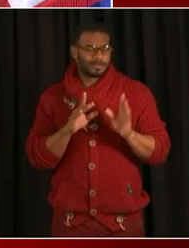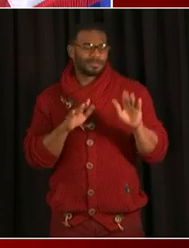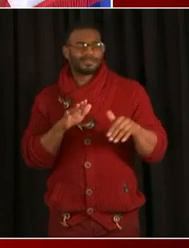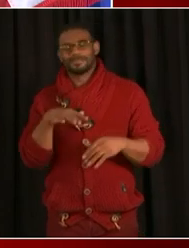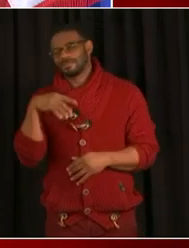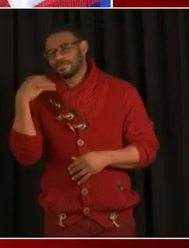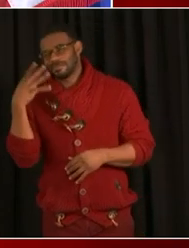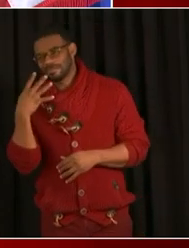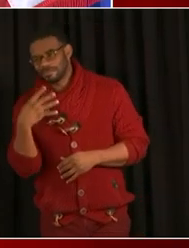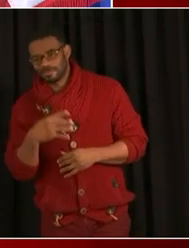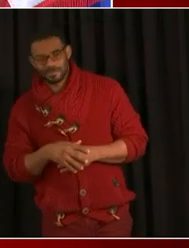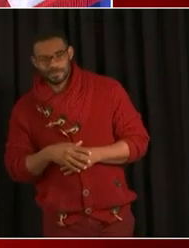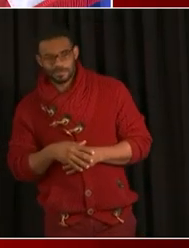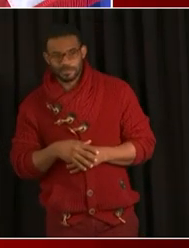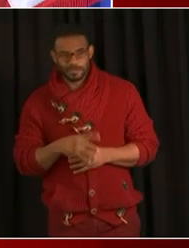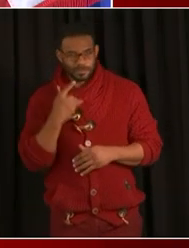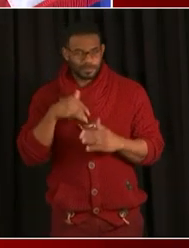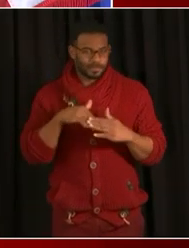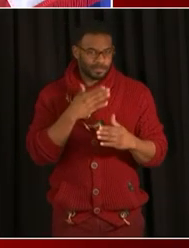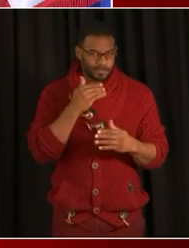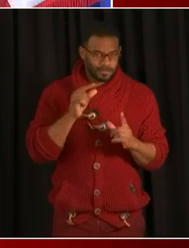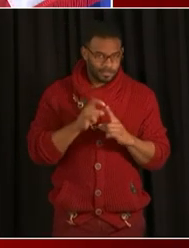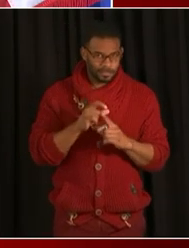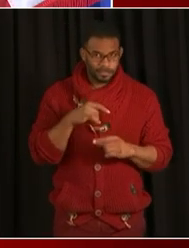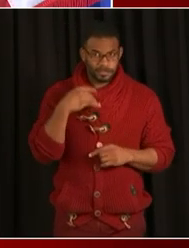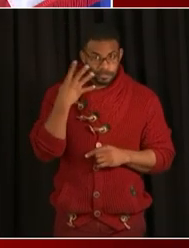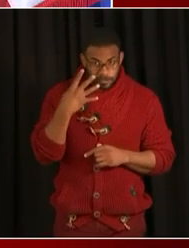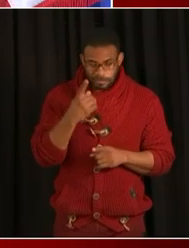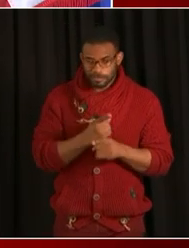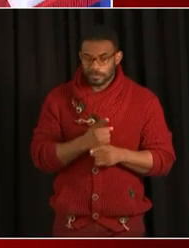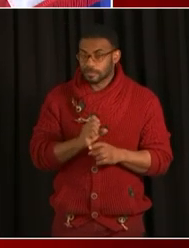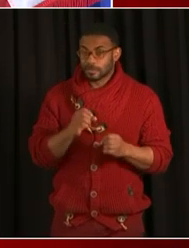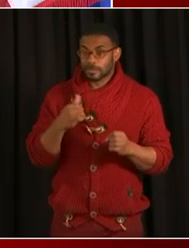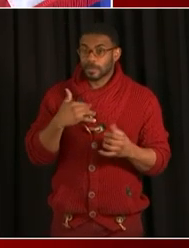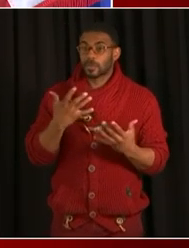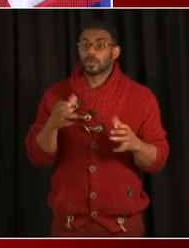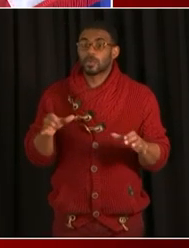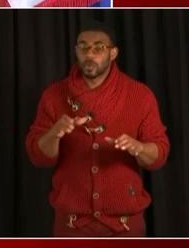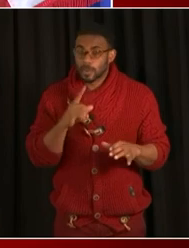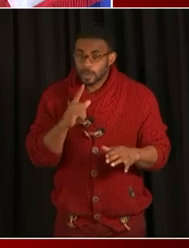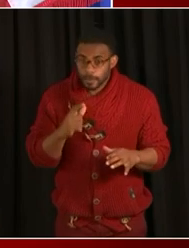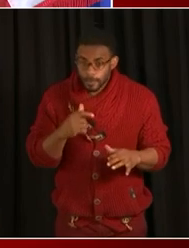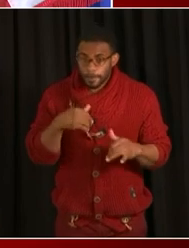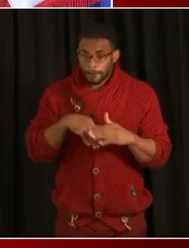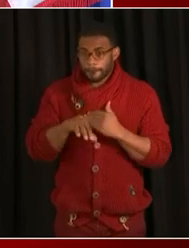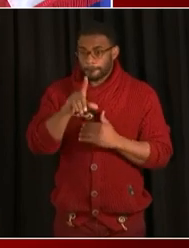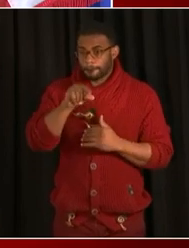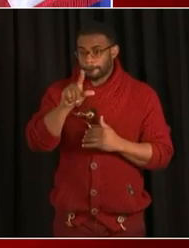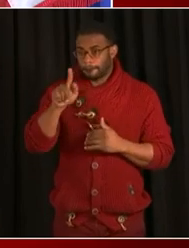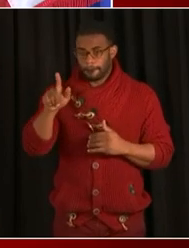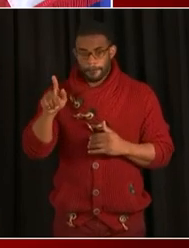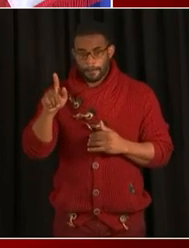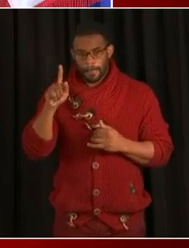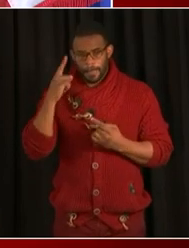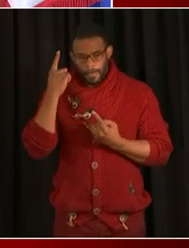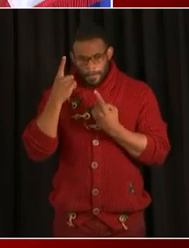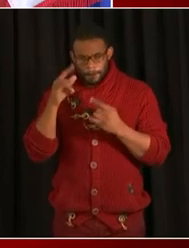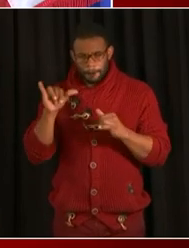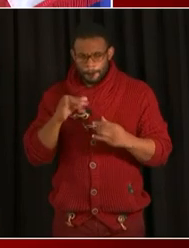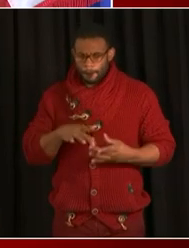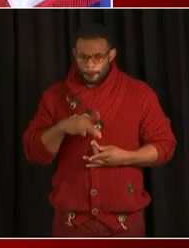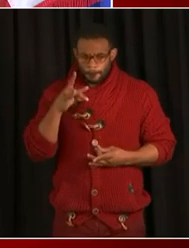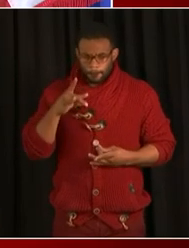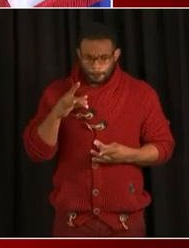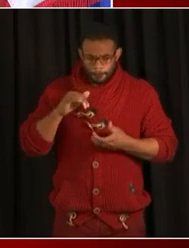say that you were really, for lack of a better term, crazy. So what we want to do as we go into 2021 is have that